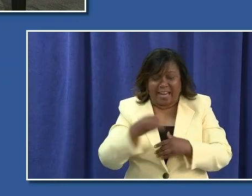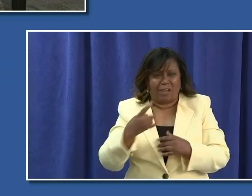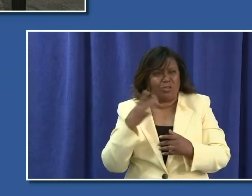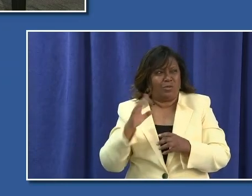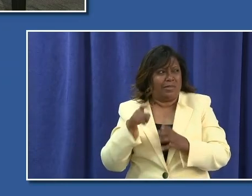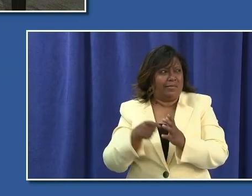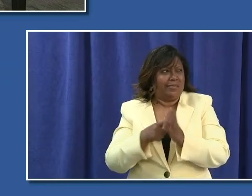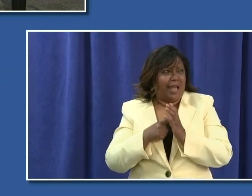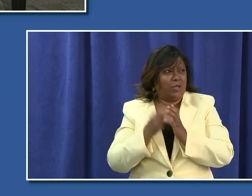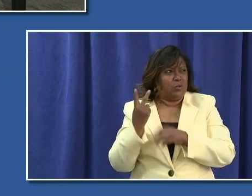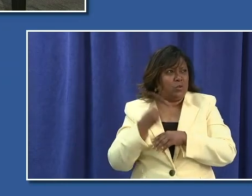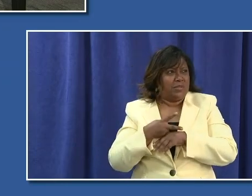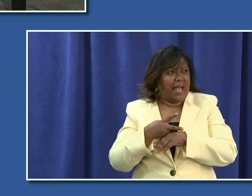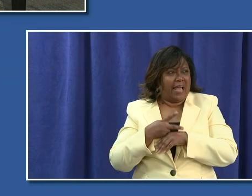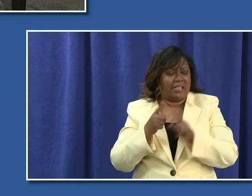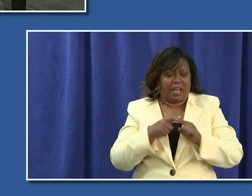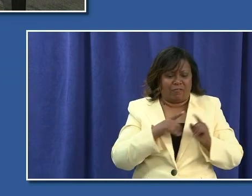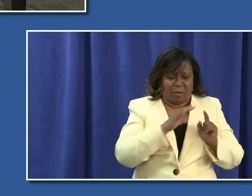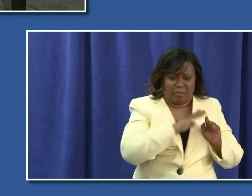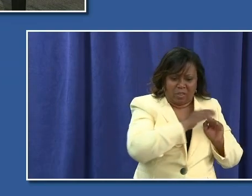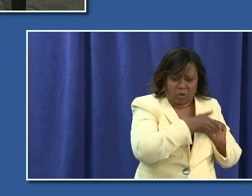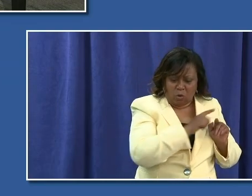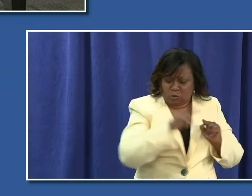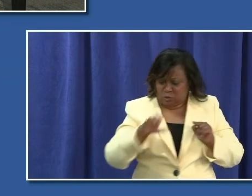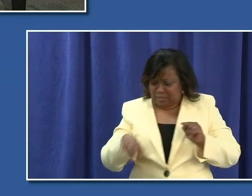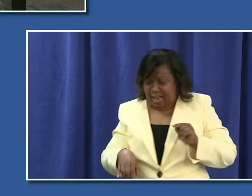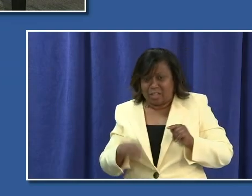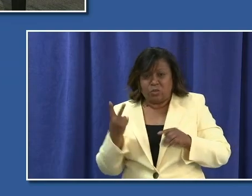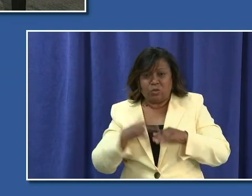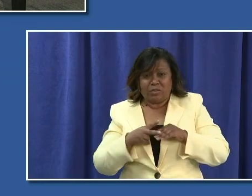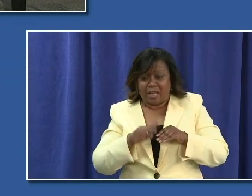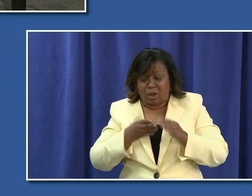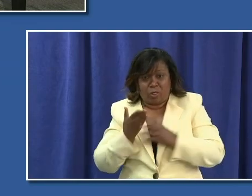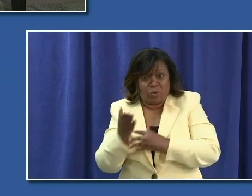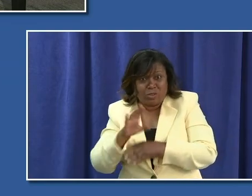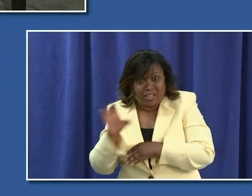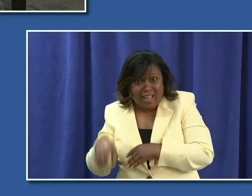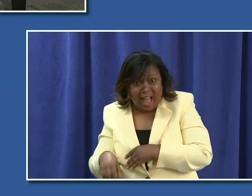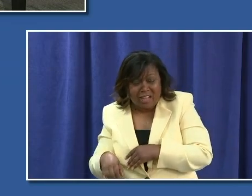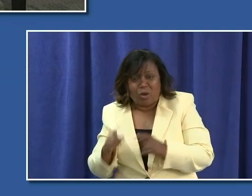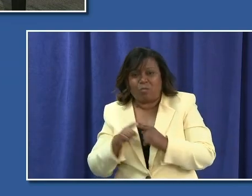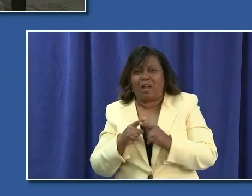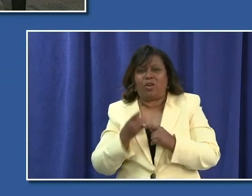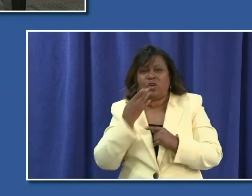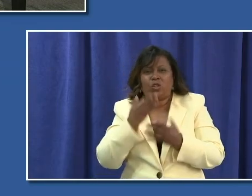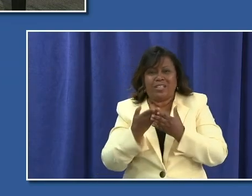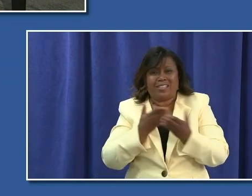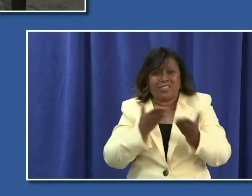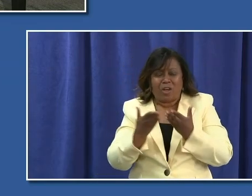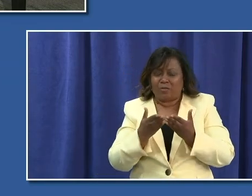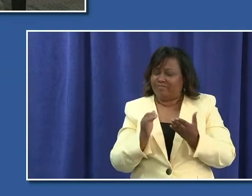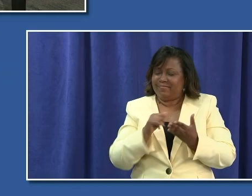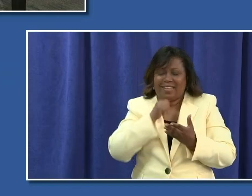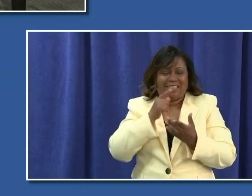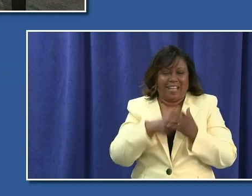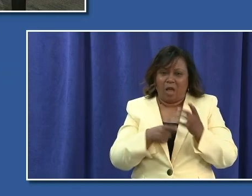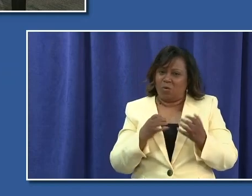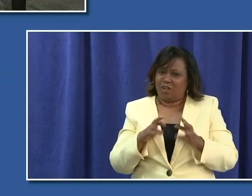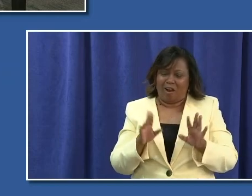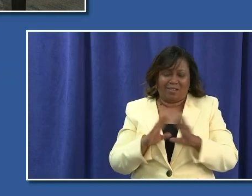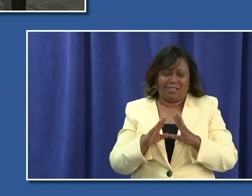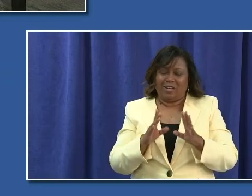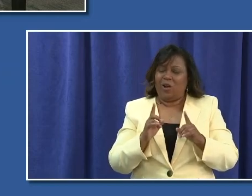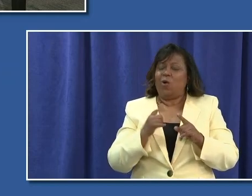take, 2 days to get from the coast to Chicago, and then 2 days to get through Chicago in terms of goods and services. That is not what we are.